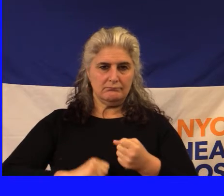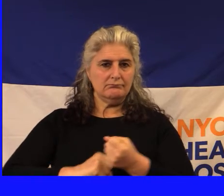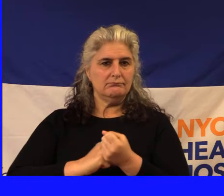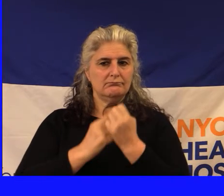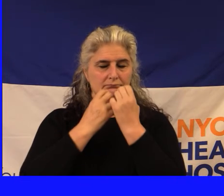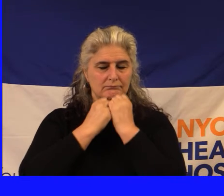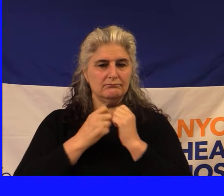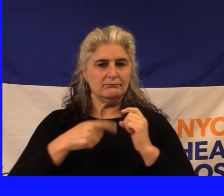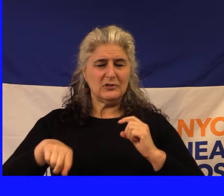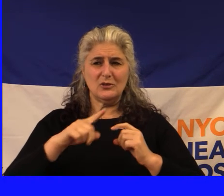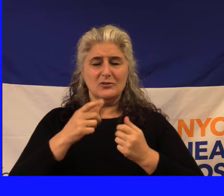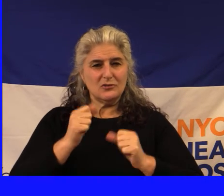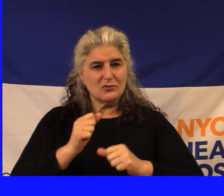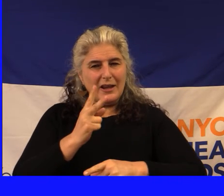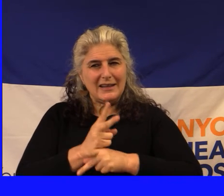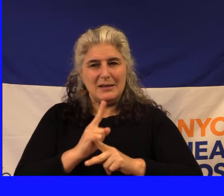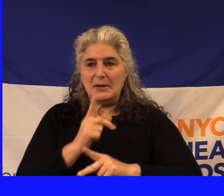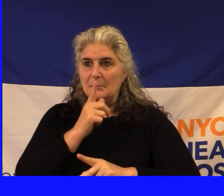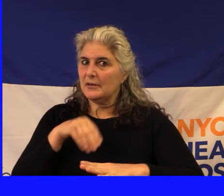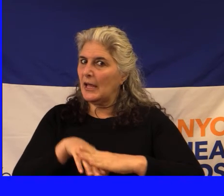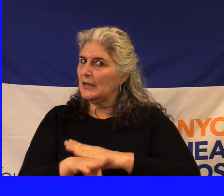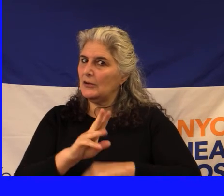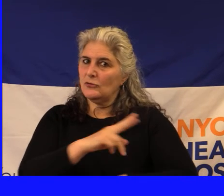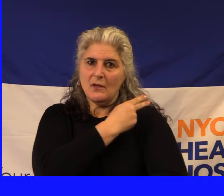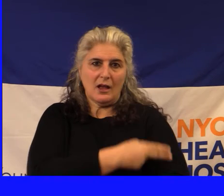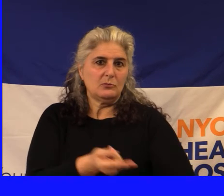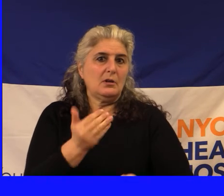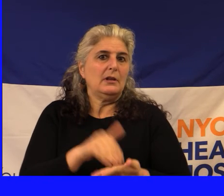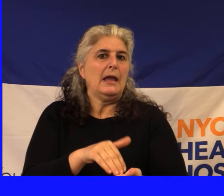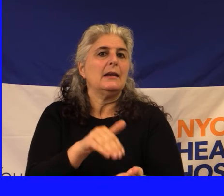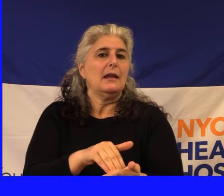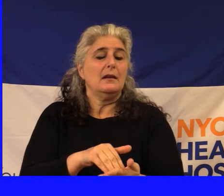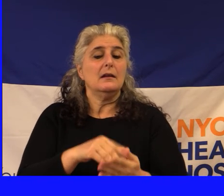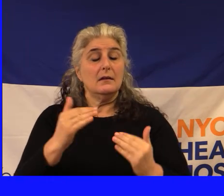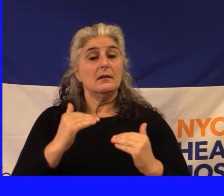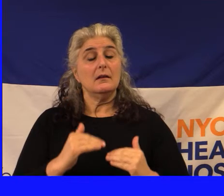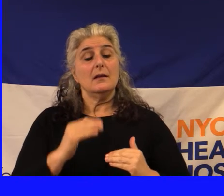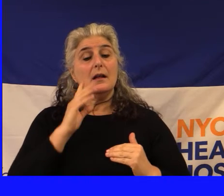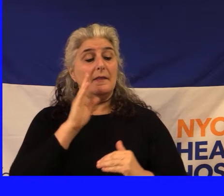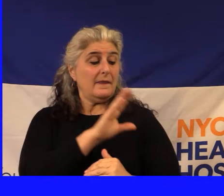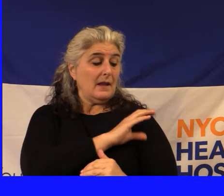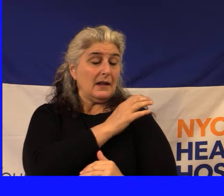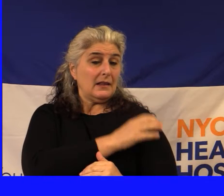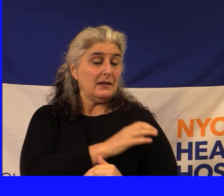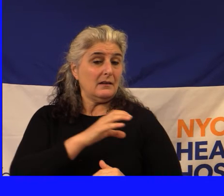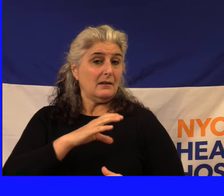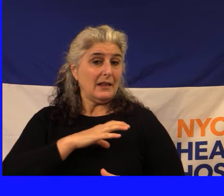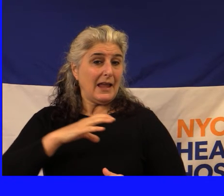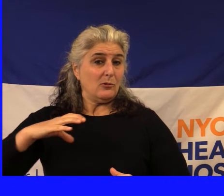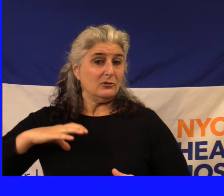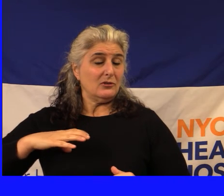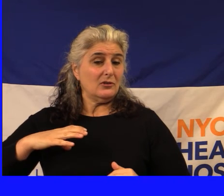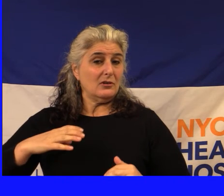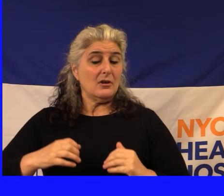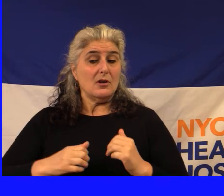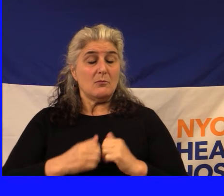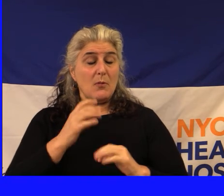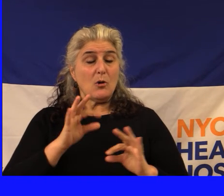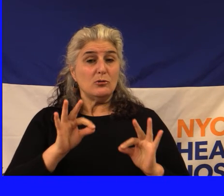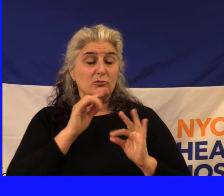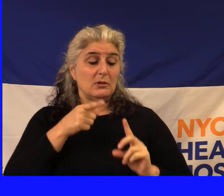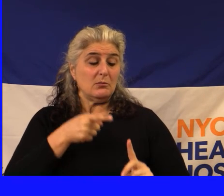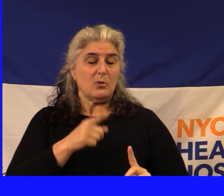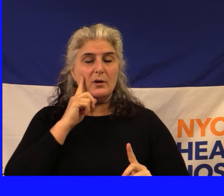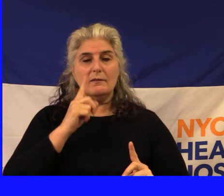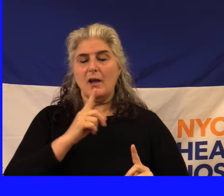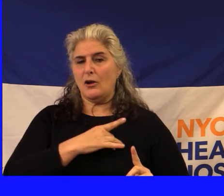keeping people out of the hospital. There's the clinical councils. Most significantly lately for us has been cardiology, and I'll talk a